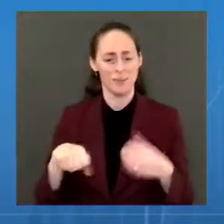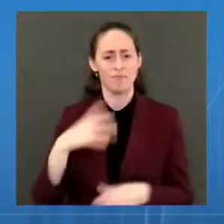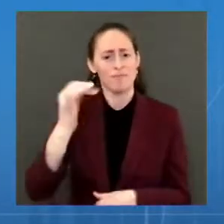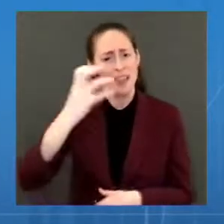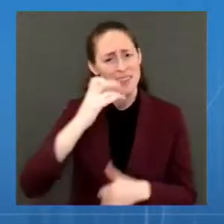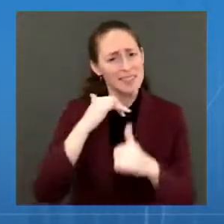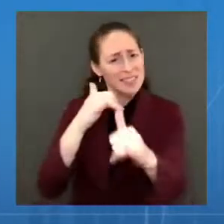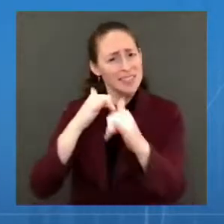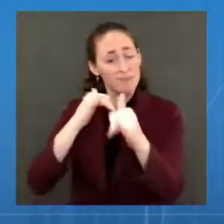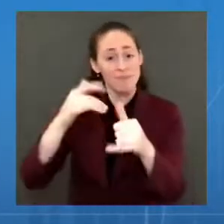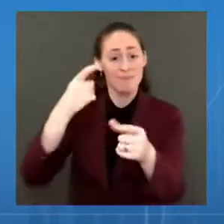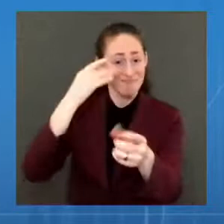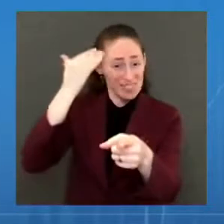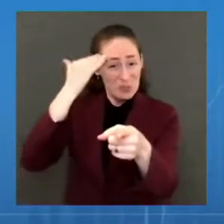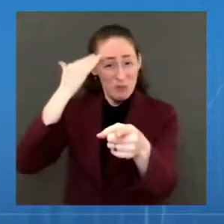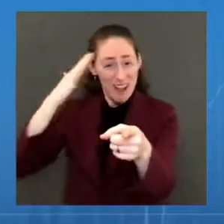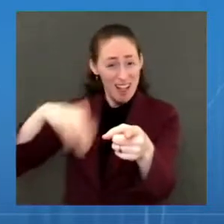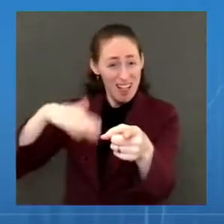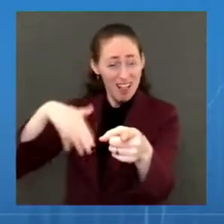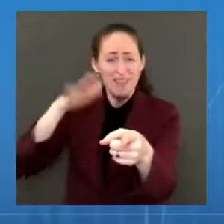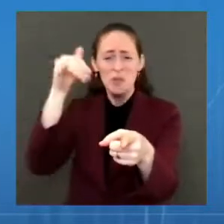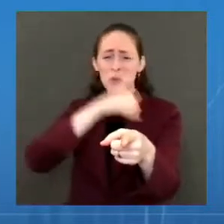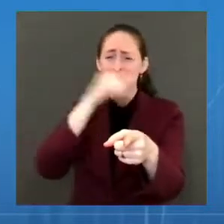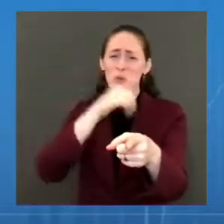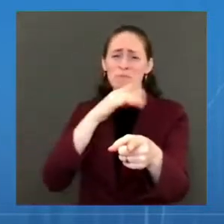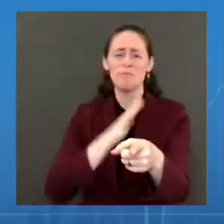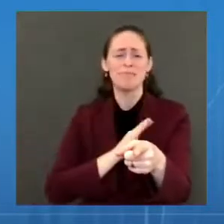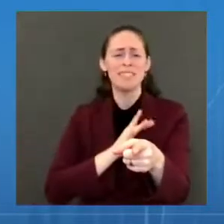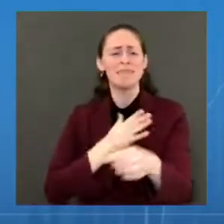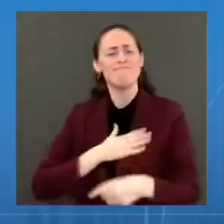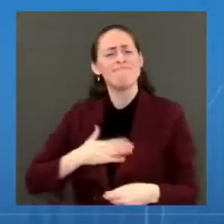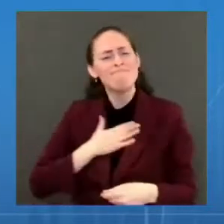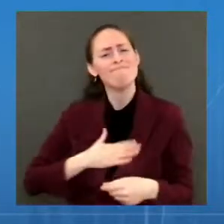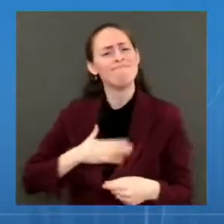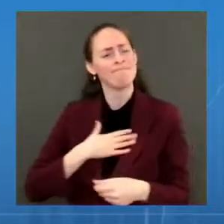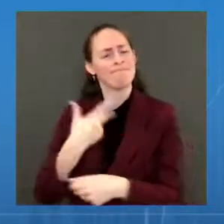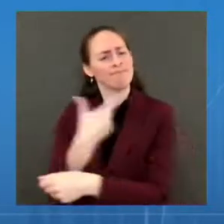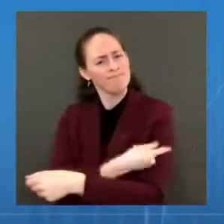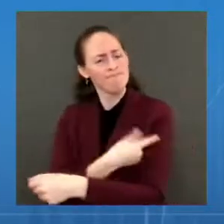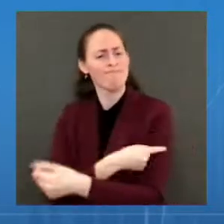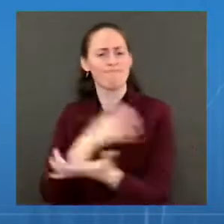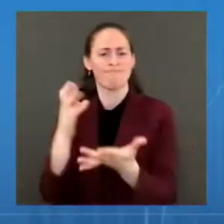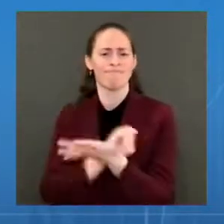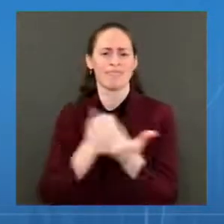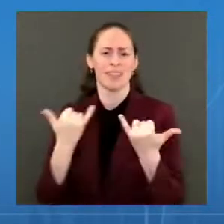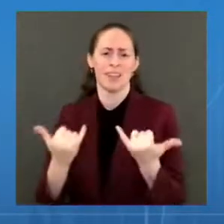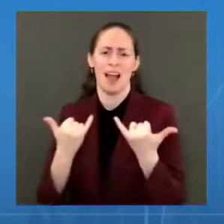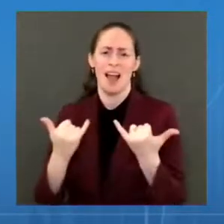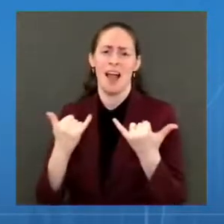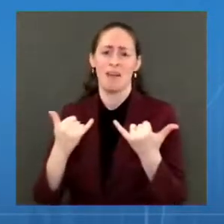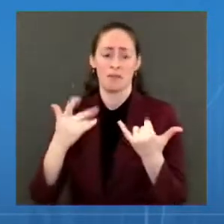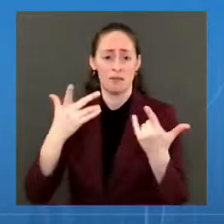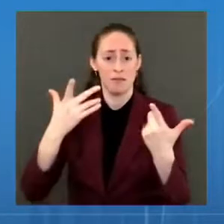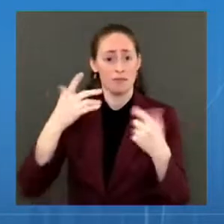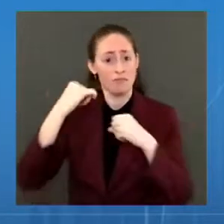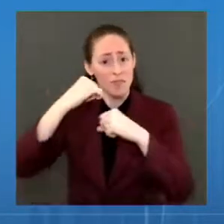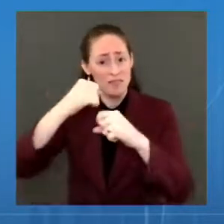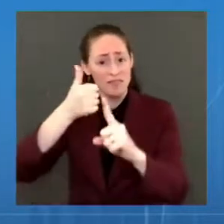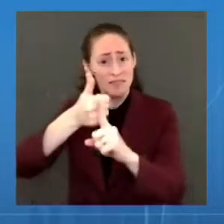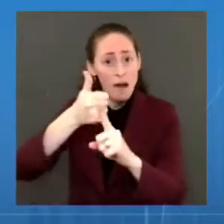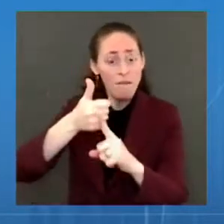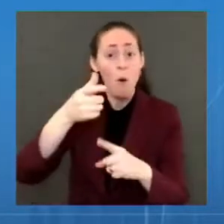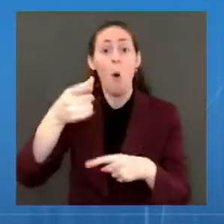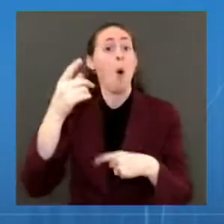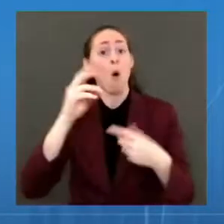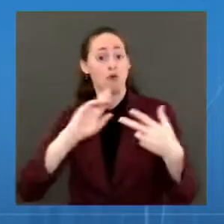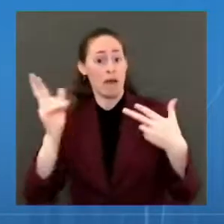please consider the benefits of vaccination. Roll up your sleeves and get protected or boosted, especially if you will be around those